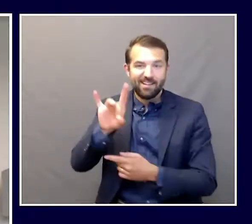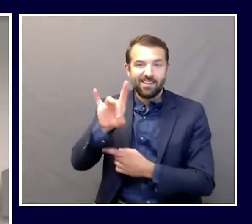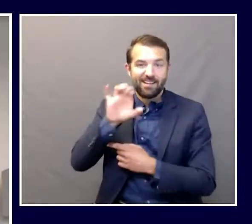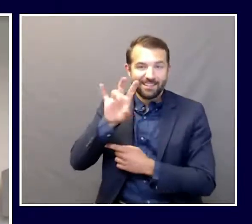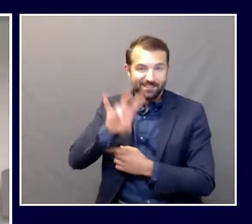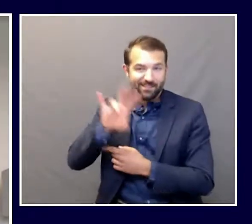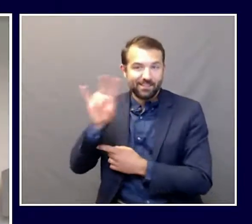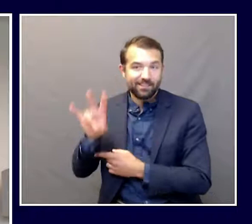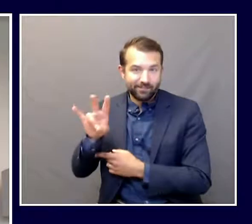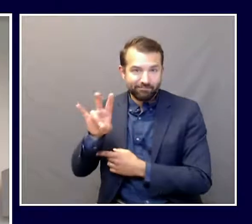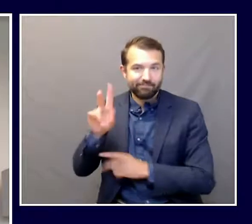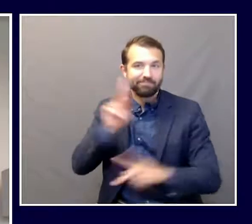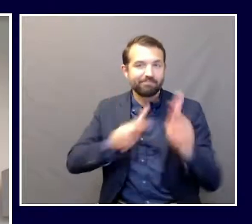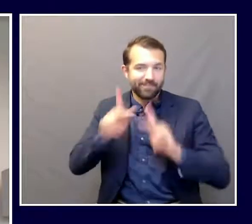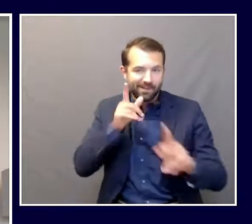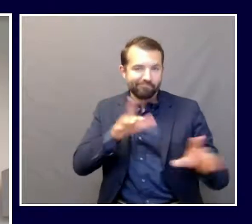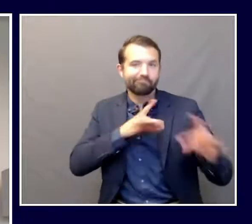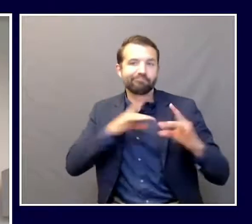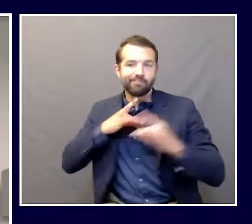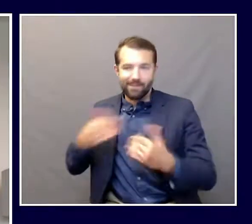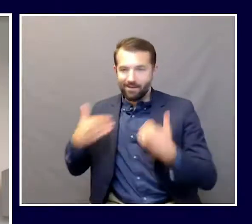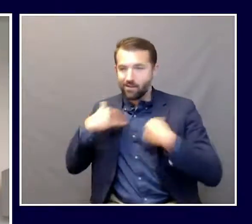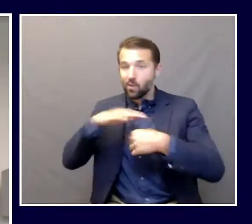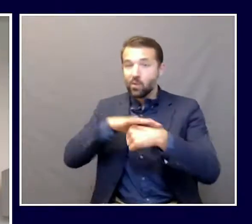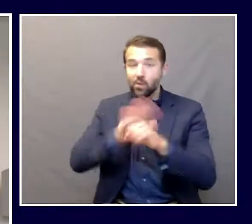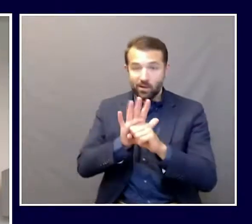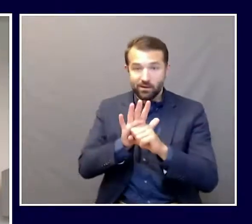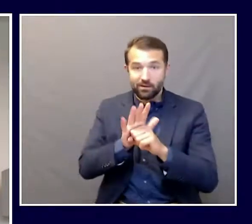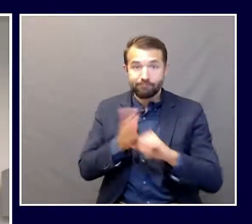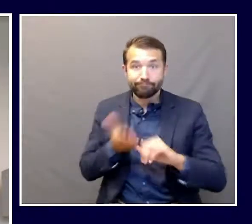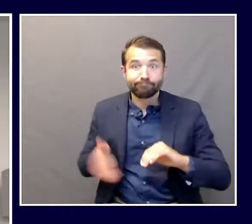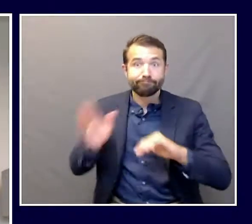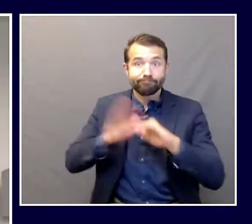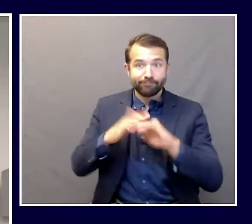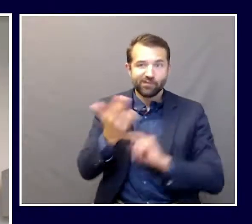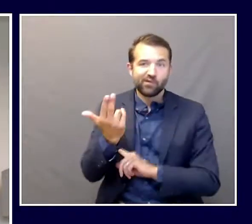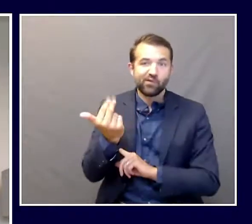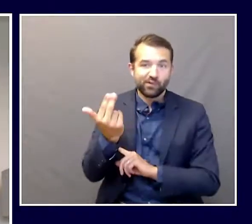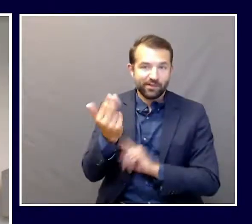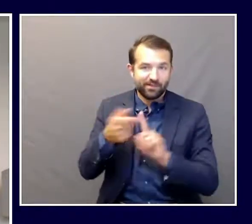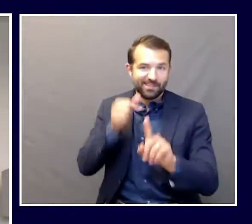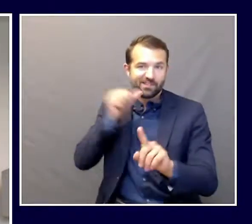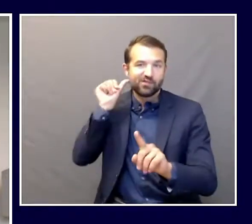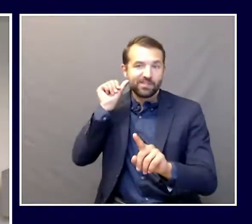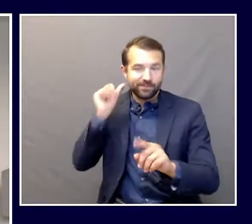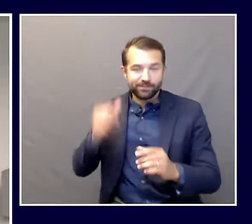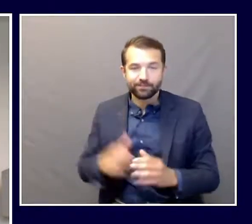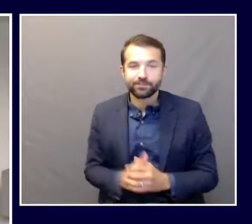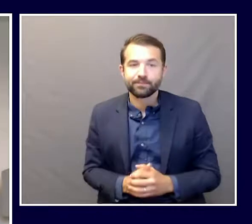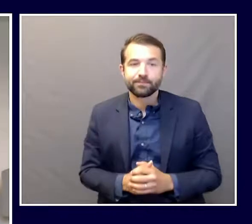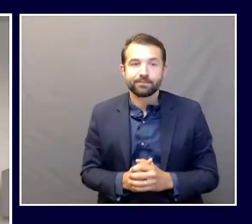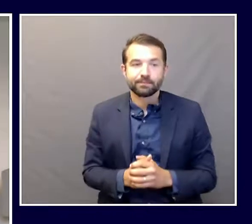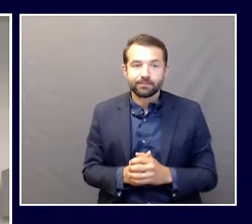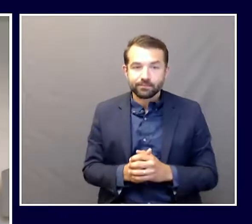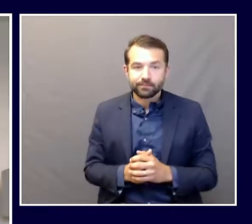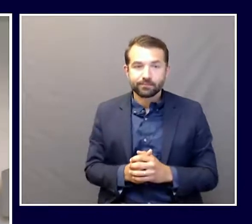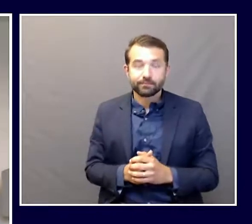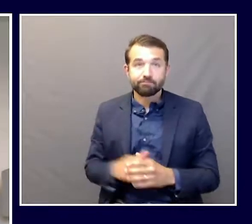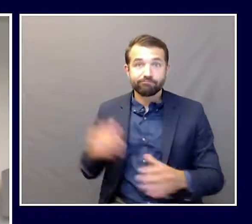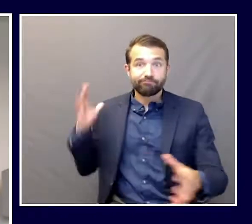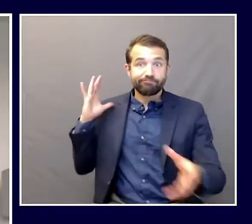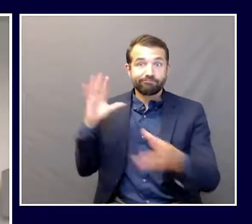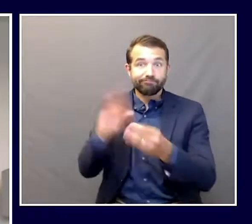68,877 cases of COVID-19, representing an increase of 13 cases since yesterday. Cumulatively, we've